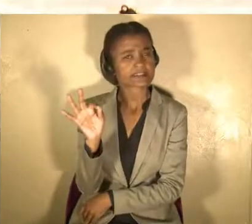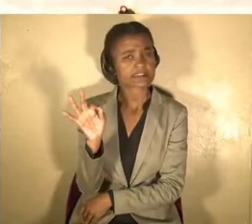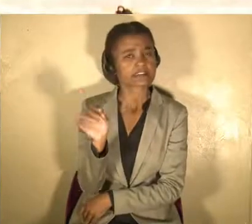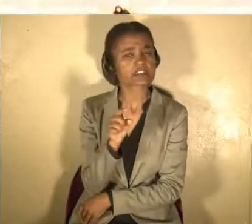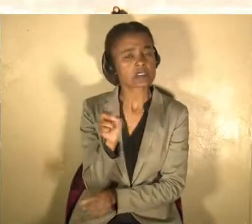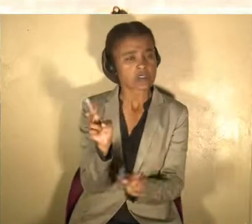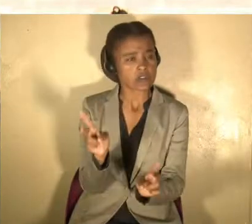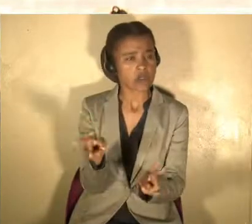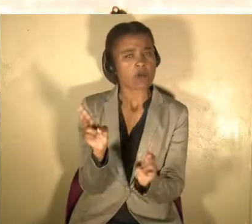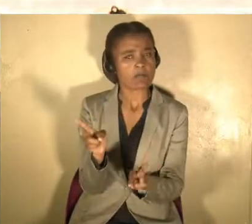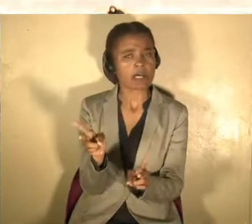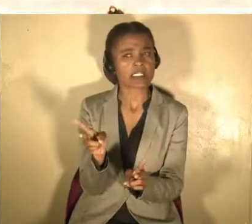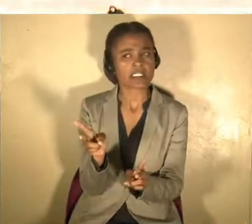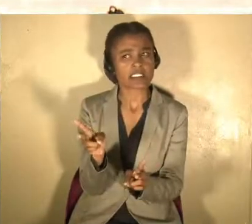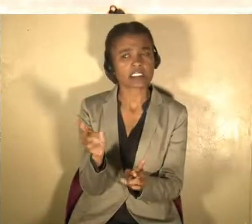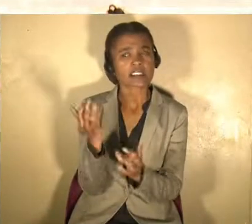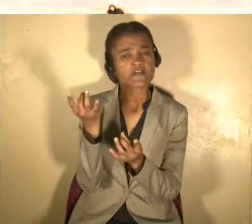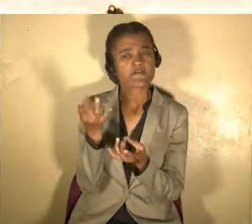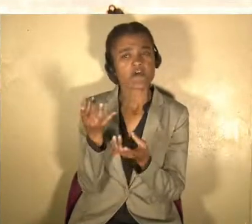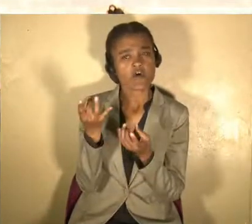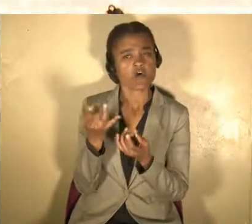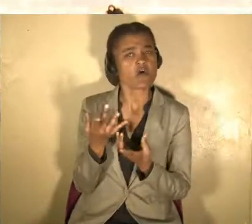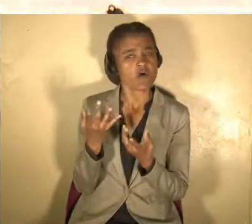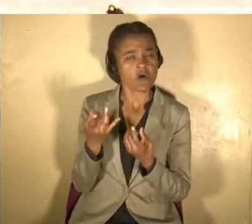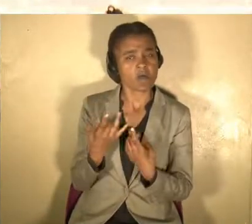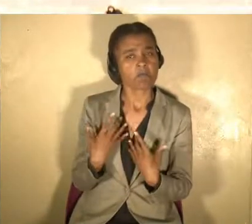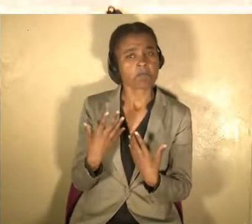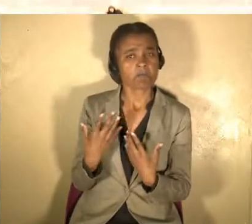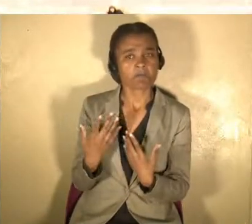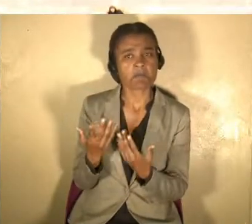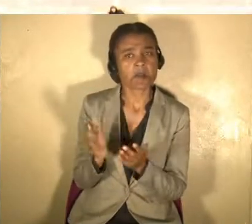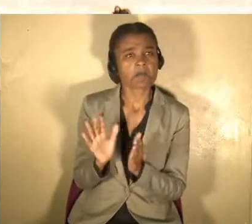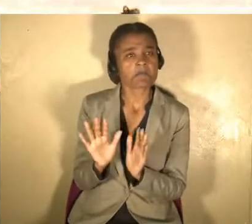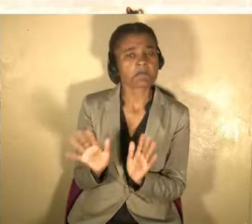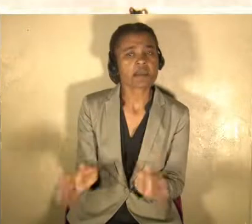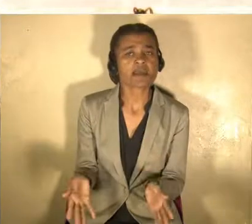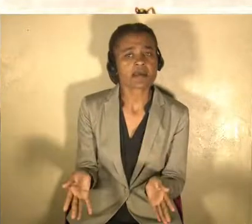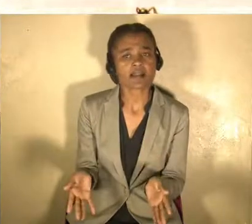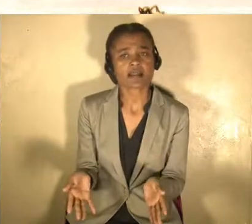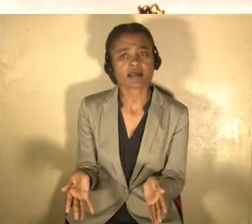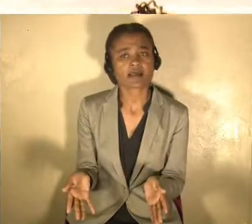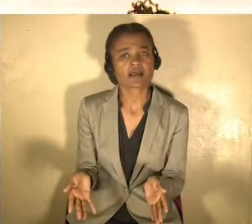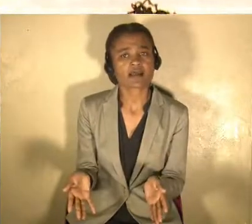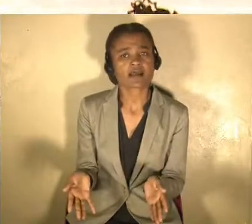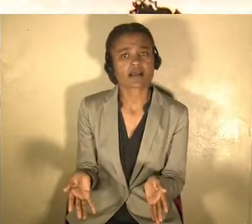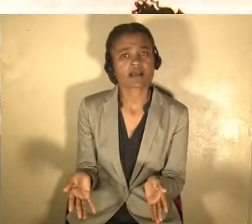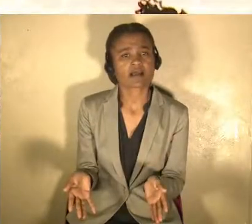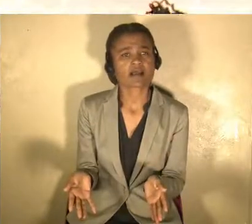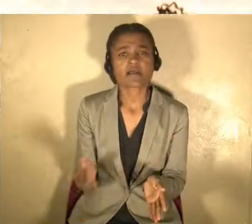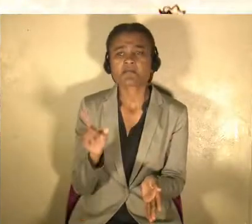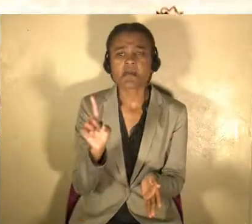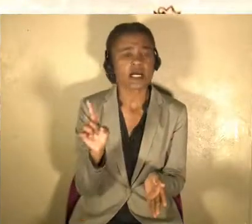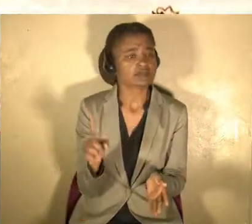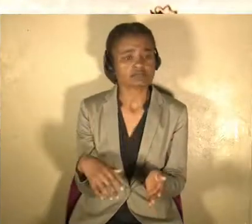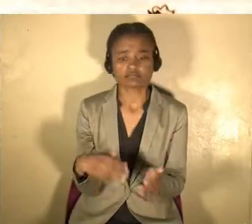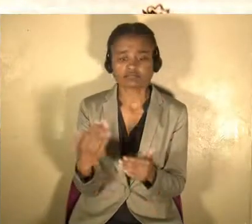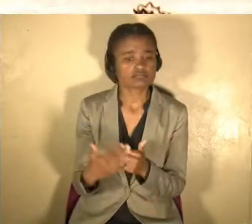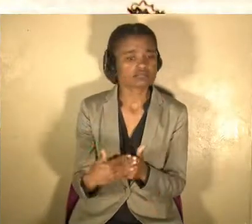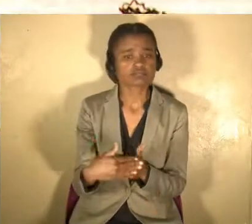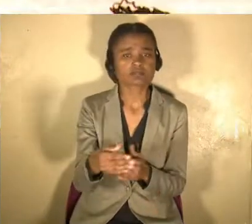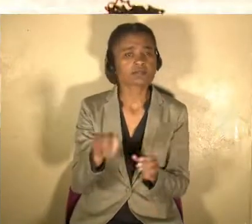Because now the people that are standing by nothing going forward.